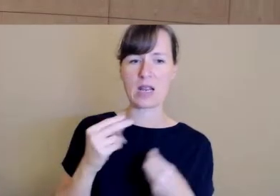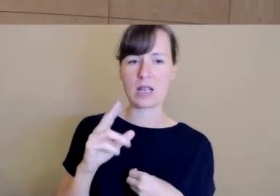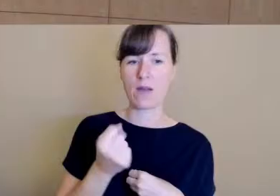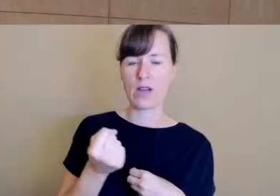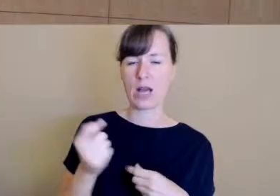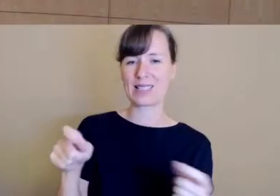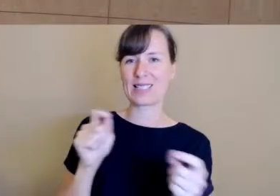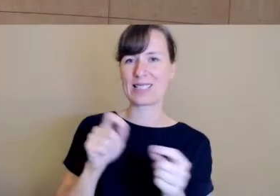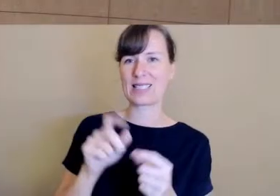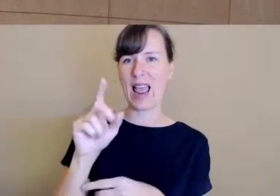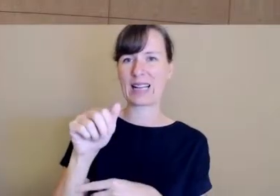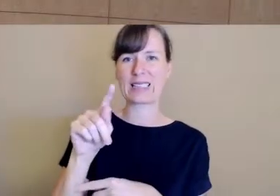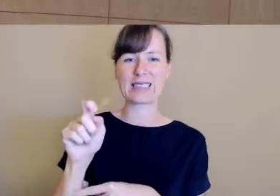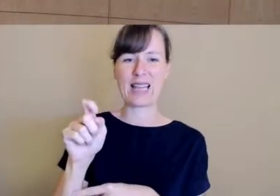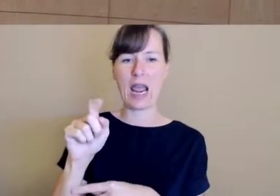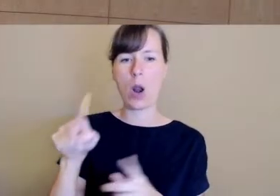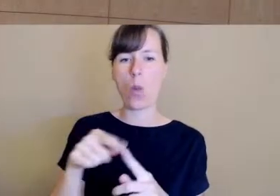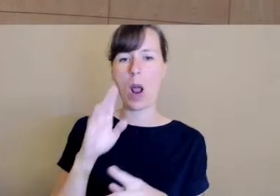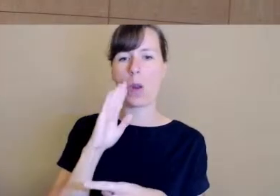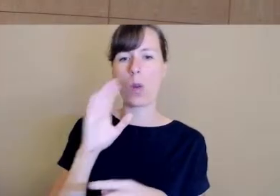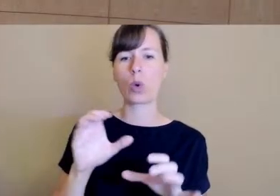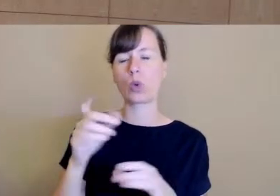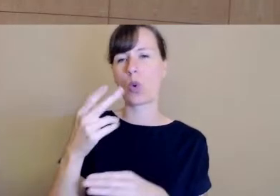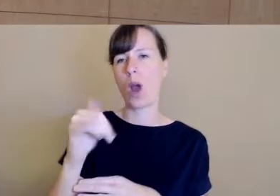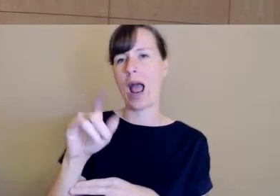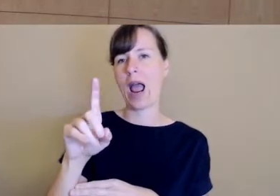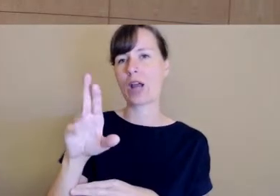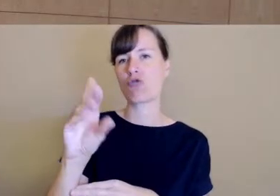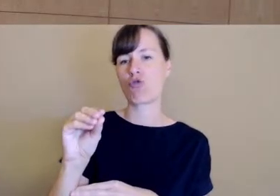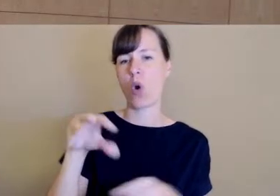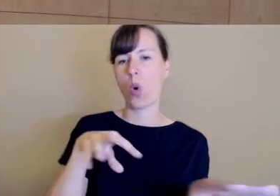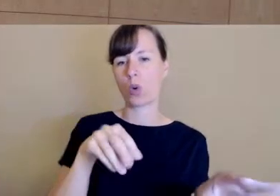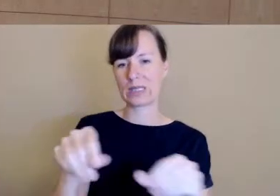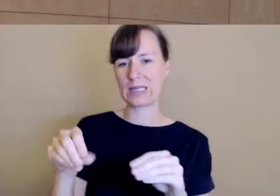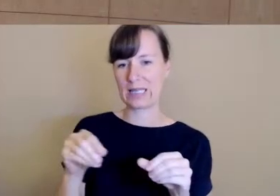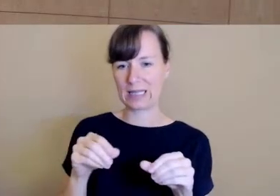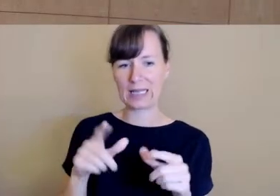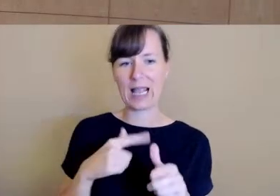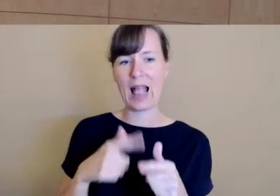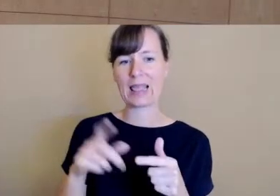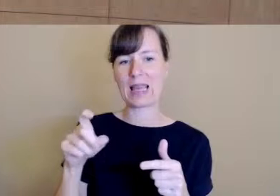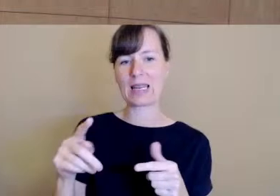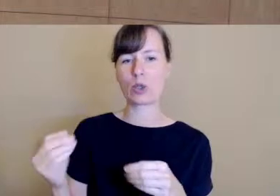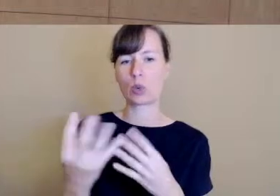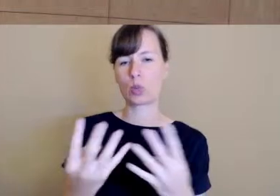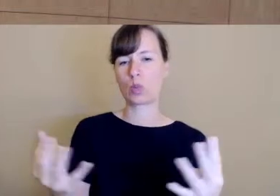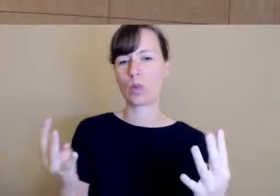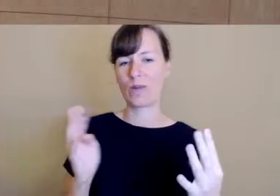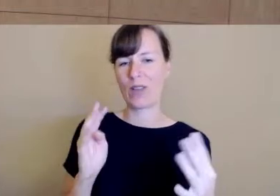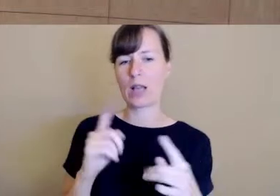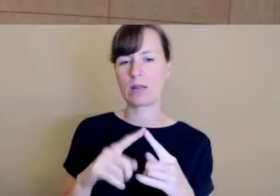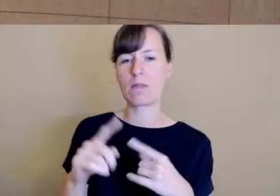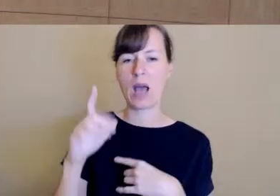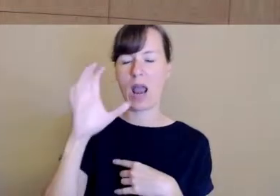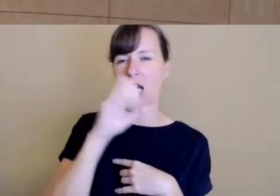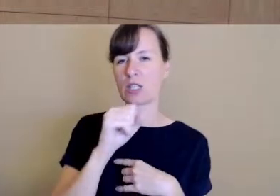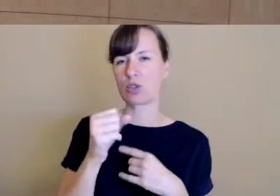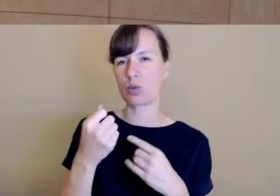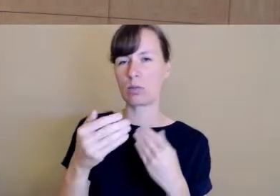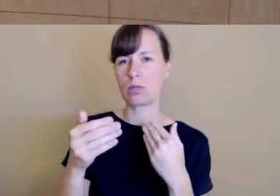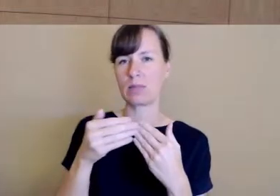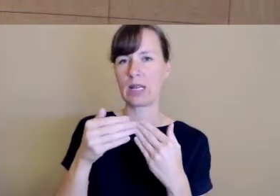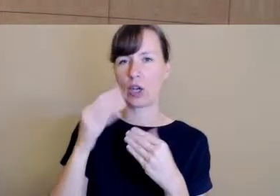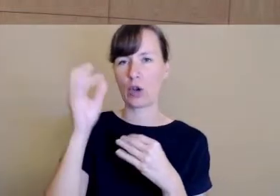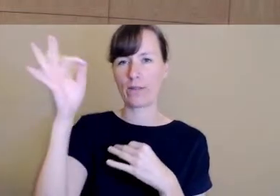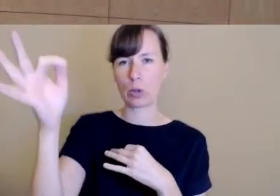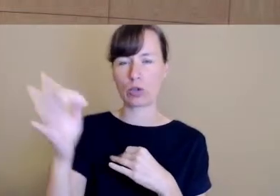they're going to do the hydro seeding and then need to install the fence, but I would assume in the fairly near future.